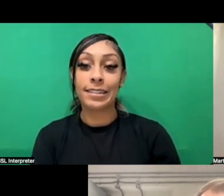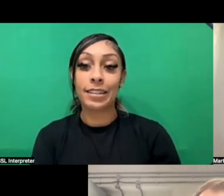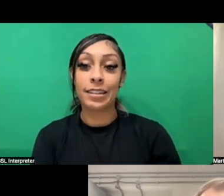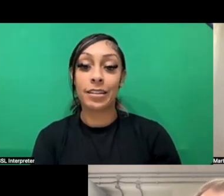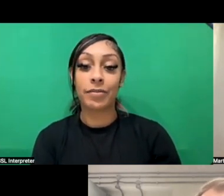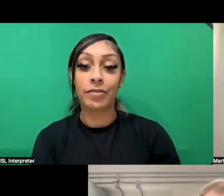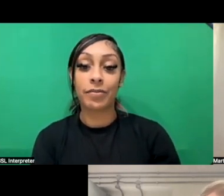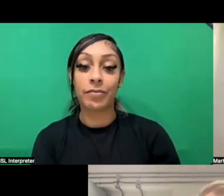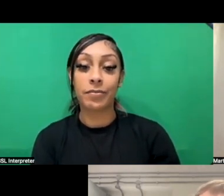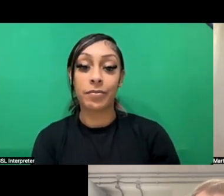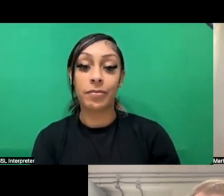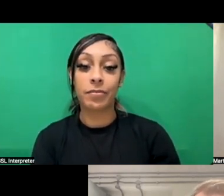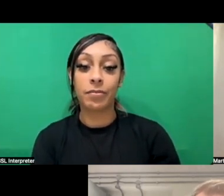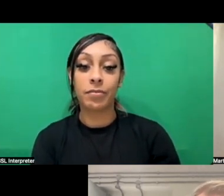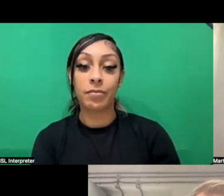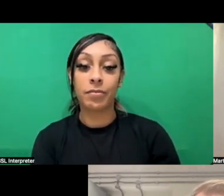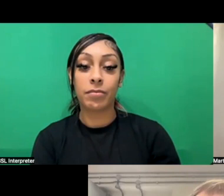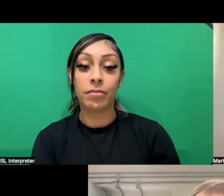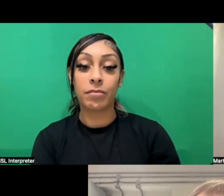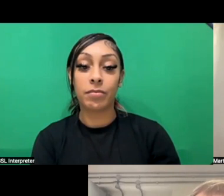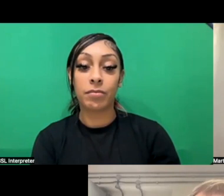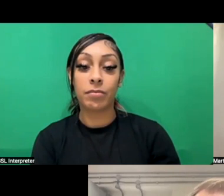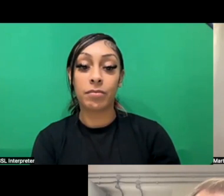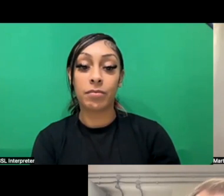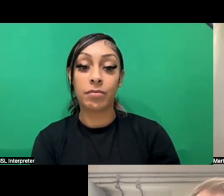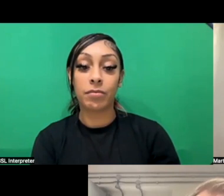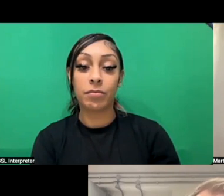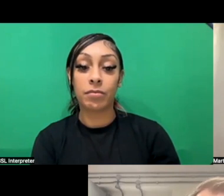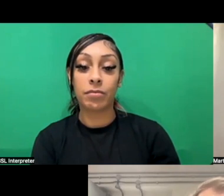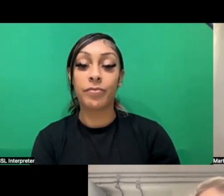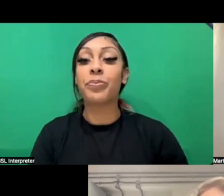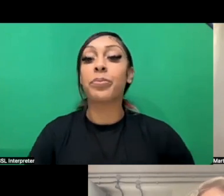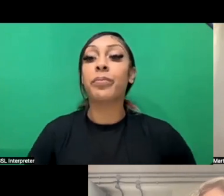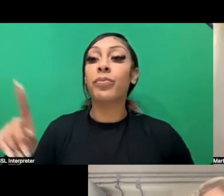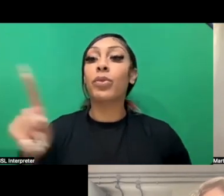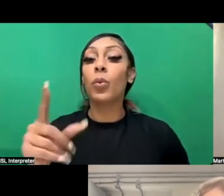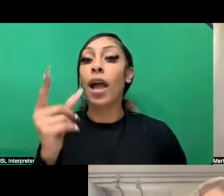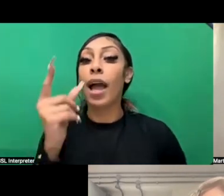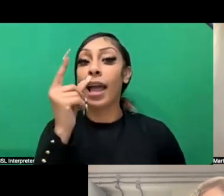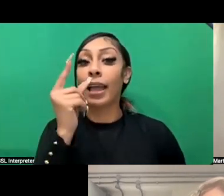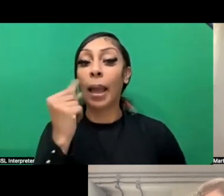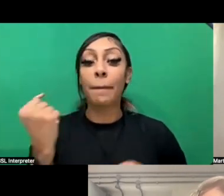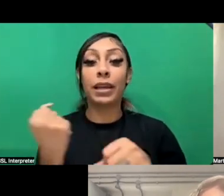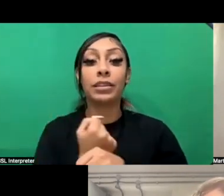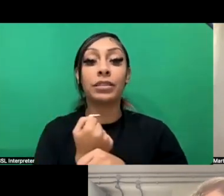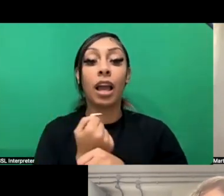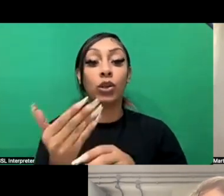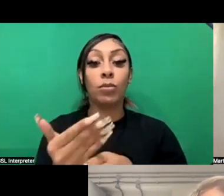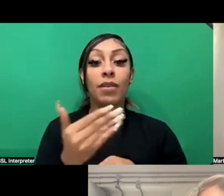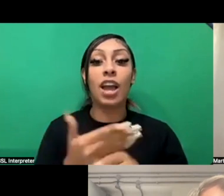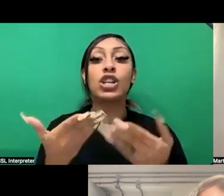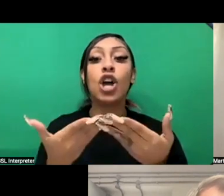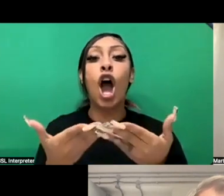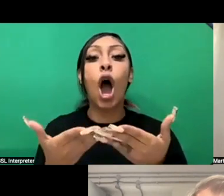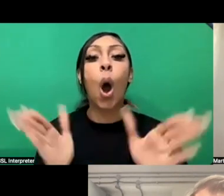Okay. No worries. So Zen asks, what can be done to prevent, and I think this is related to open source, Roger. I'm aware there's some open source